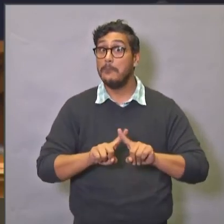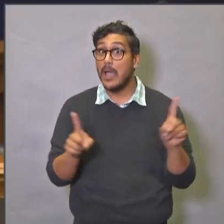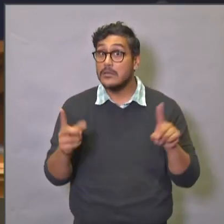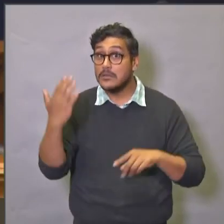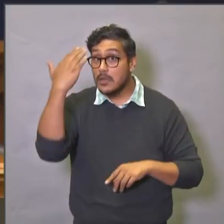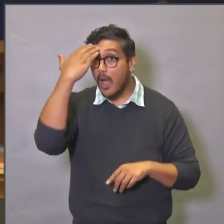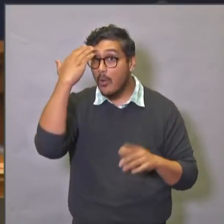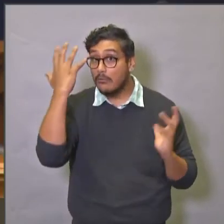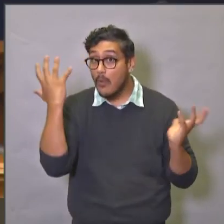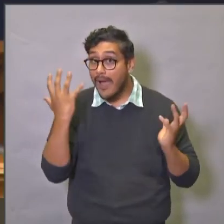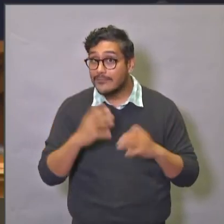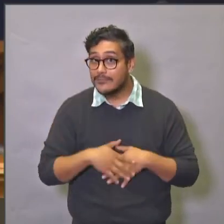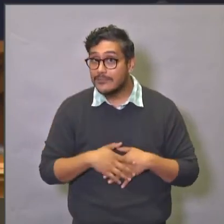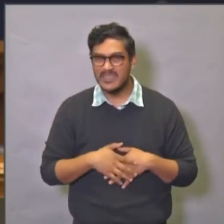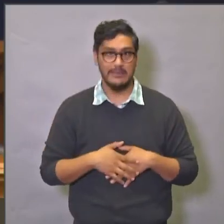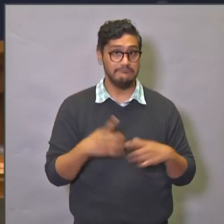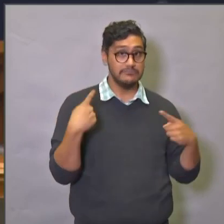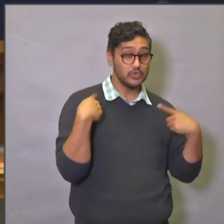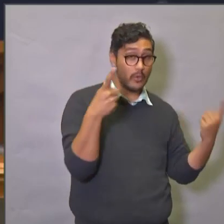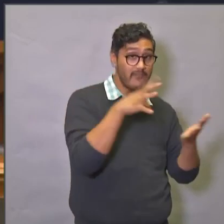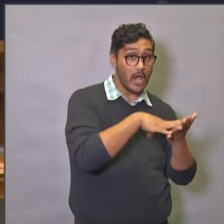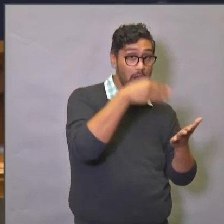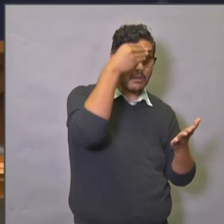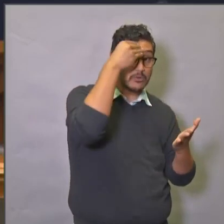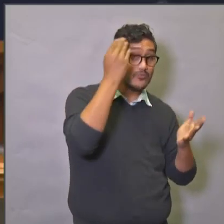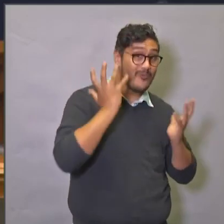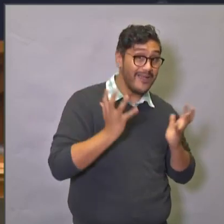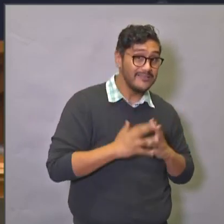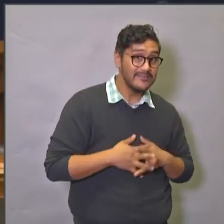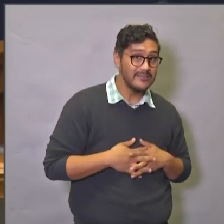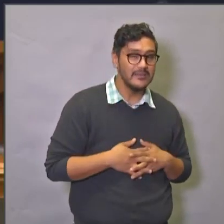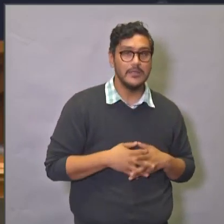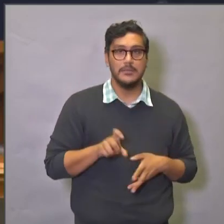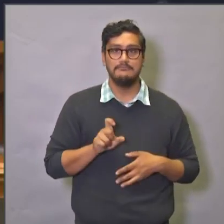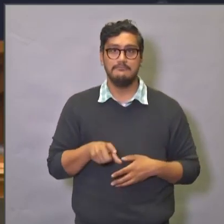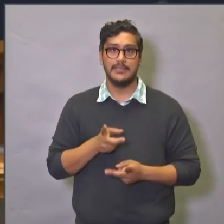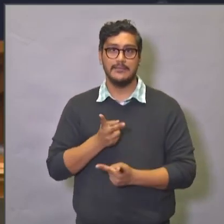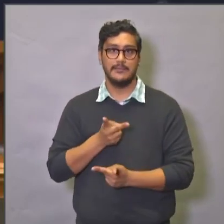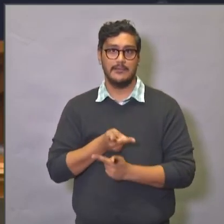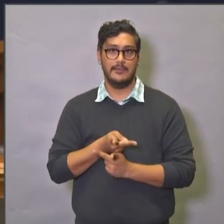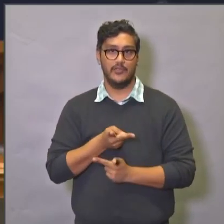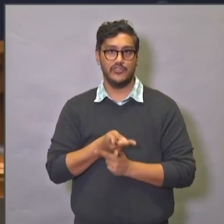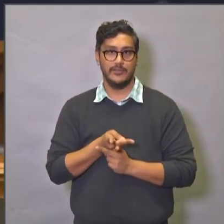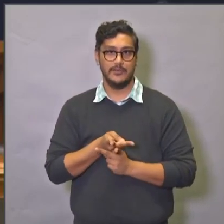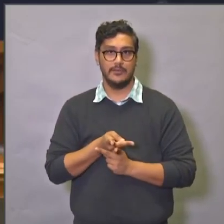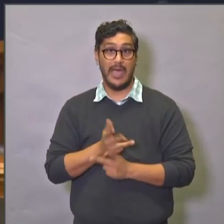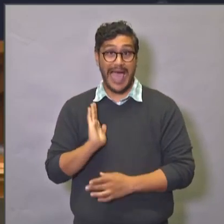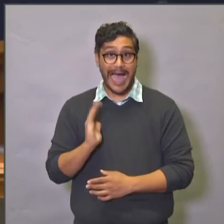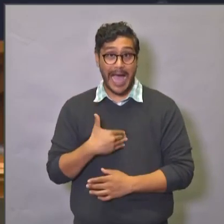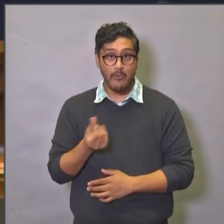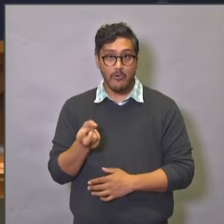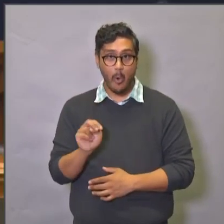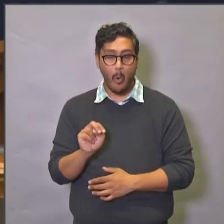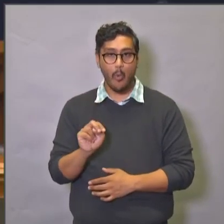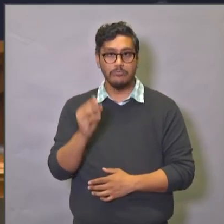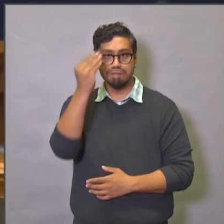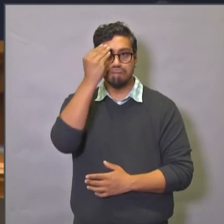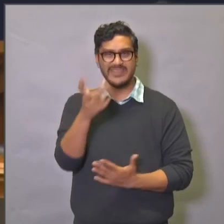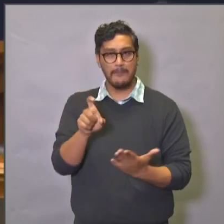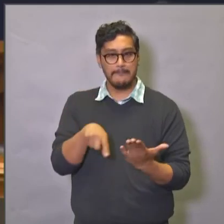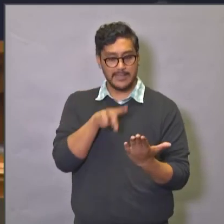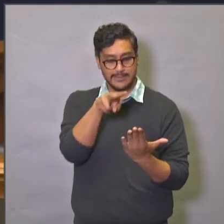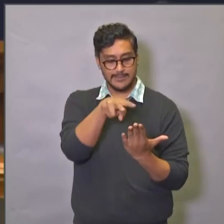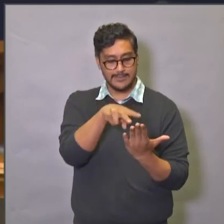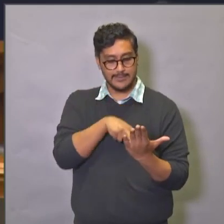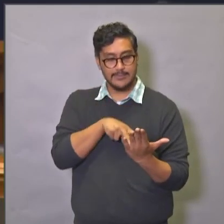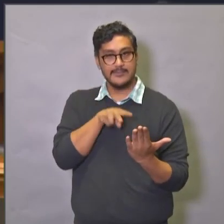know is, and what we've learned, is that we need to be cautious and we need to pay attention to our own data. You know, we're a